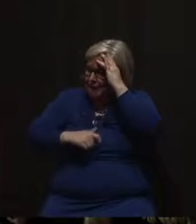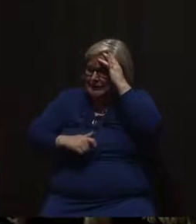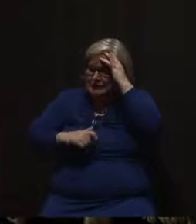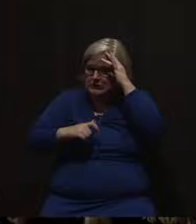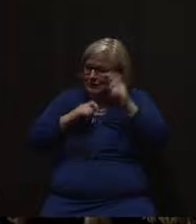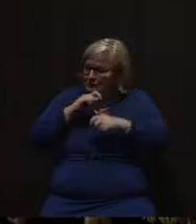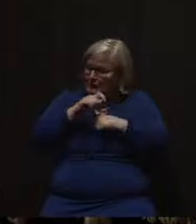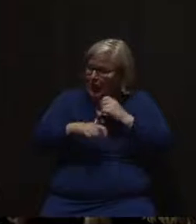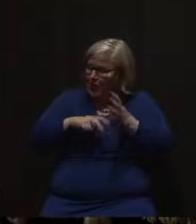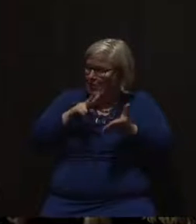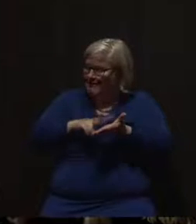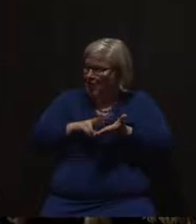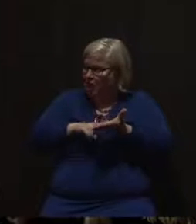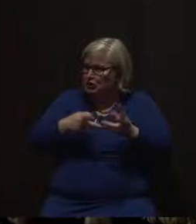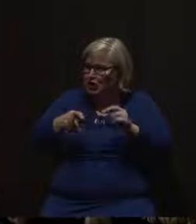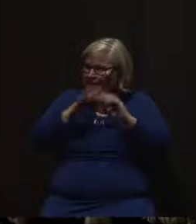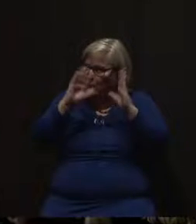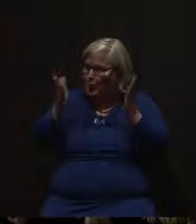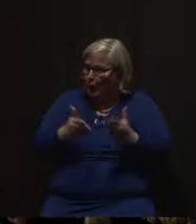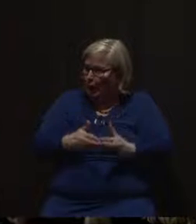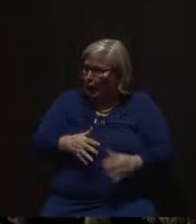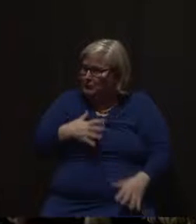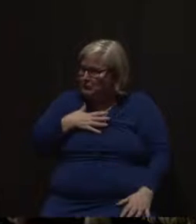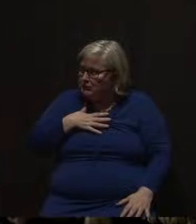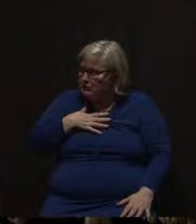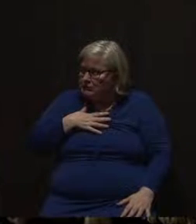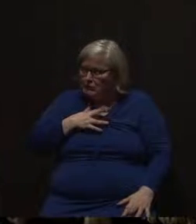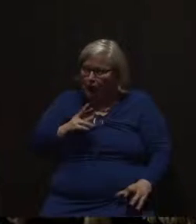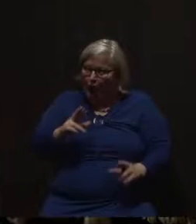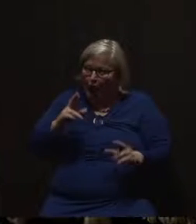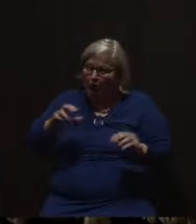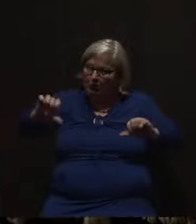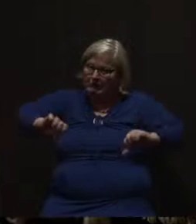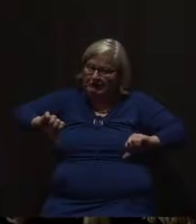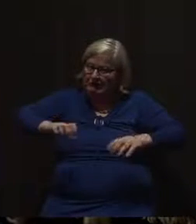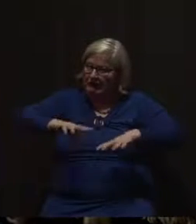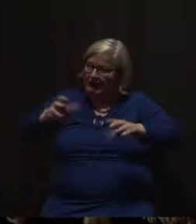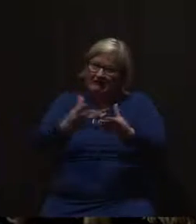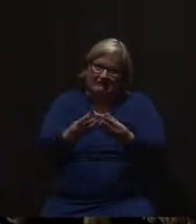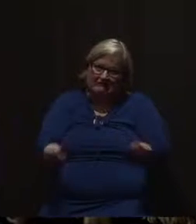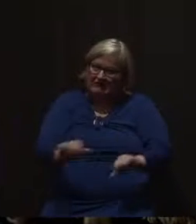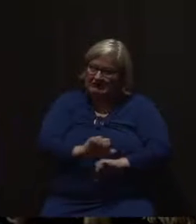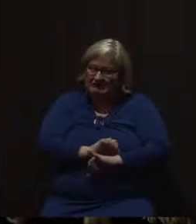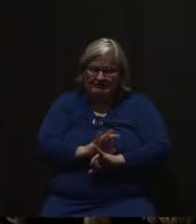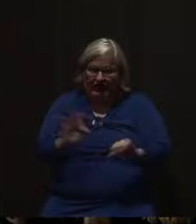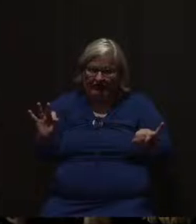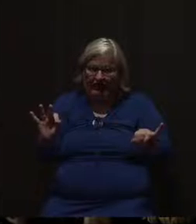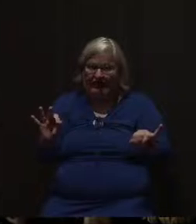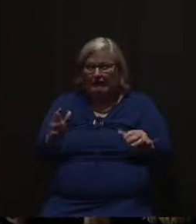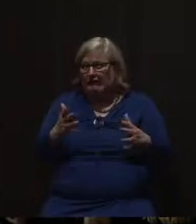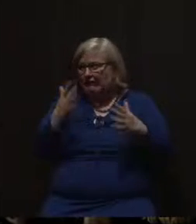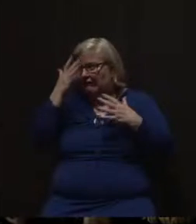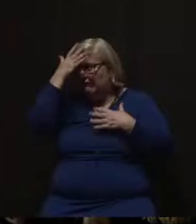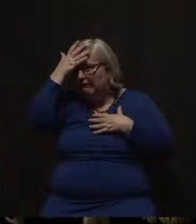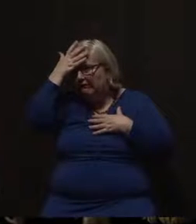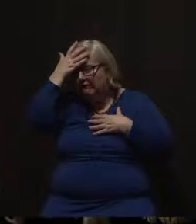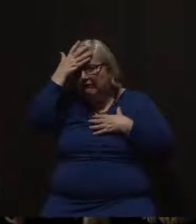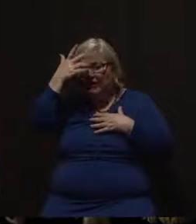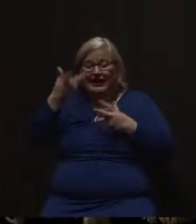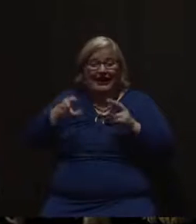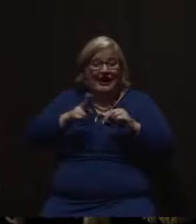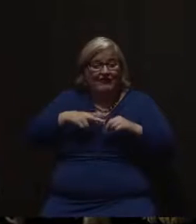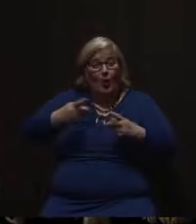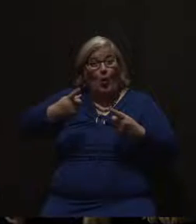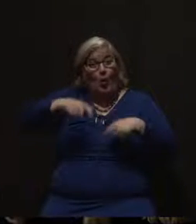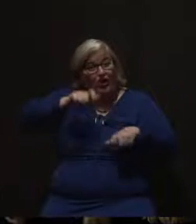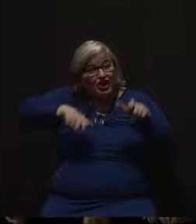of the world. And so that doesn't give us much hope. So we hope to be extinct as quickly as possible to save the environment.